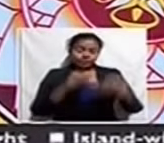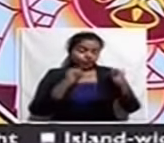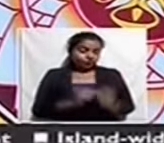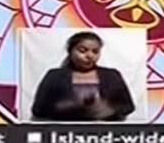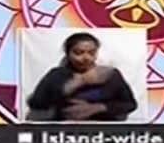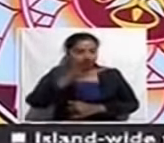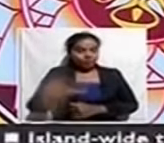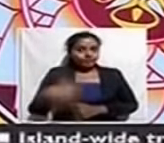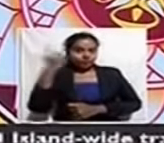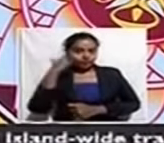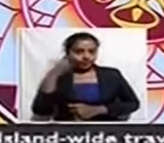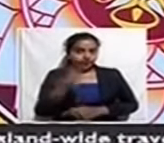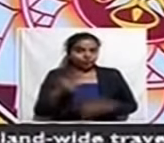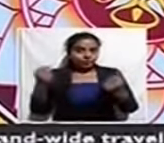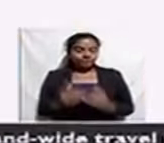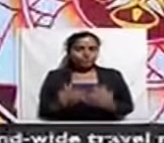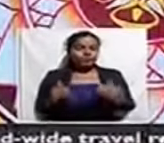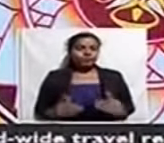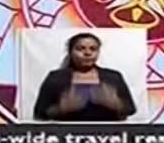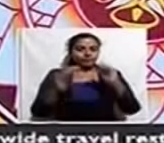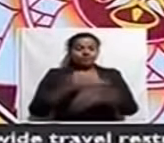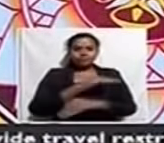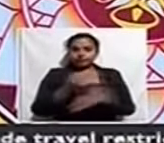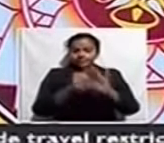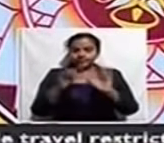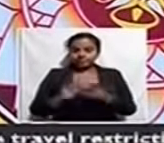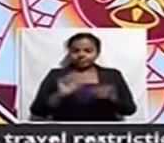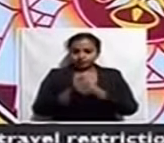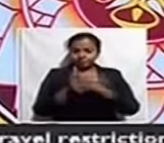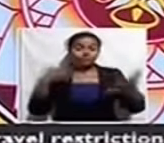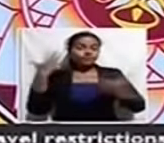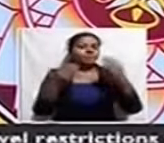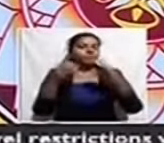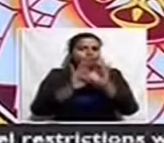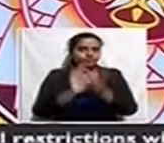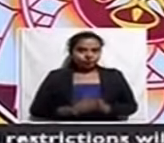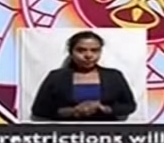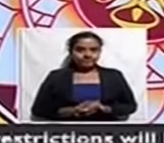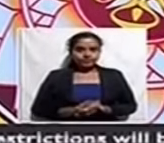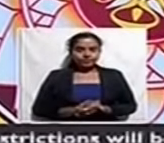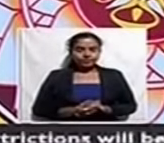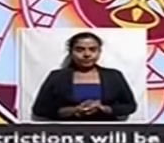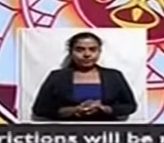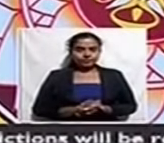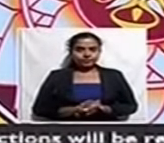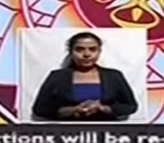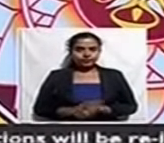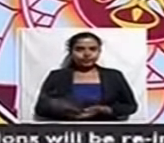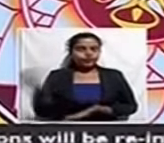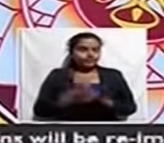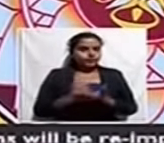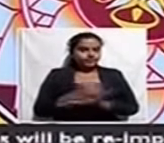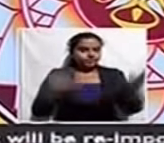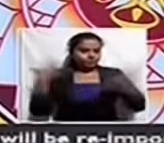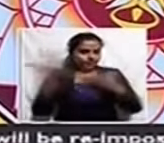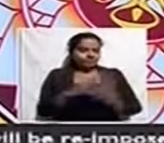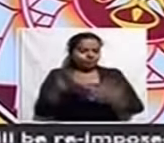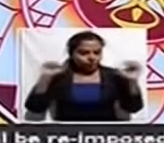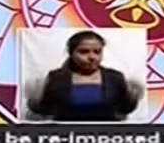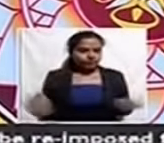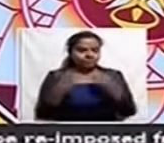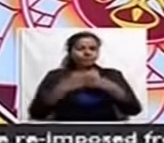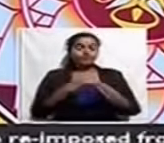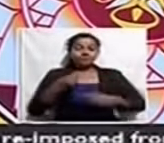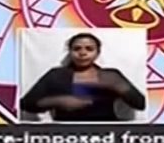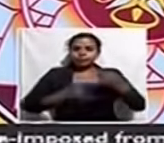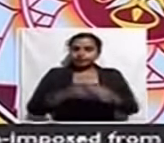advancing regions in the world. I invite all nations to encourage their businesses to take